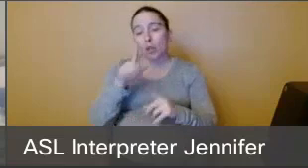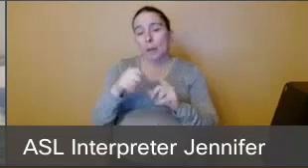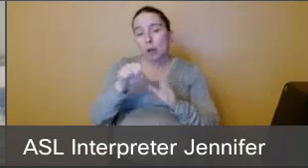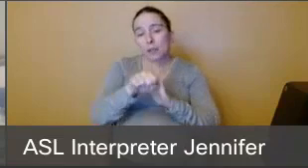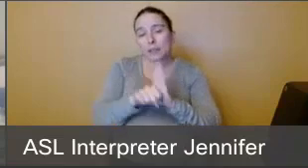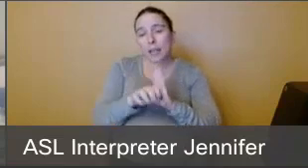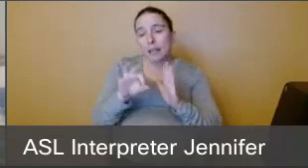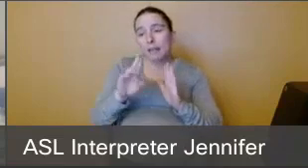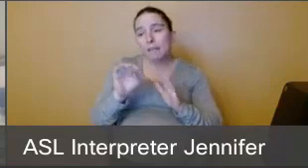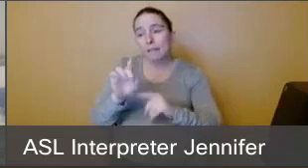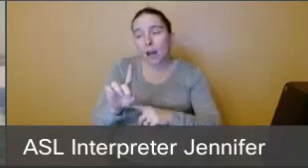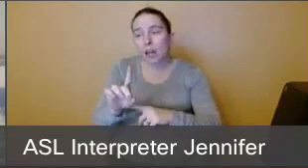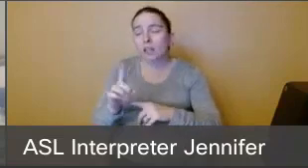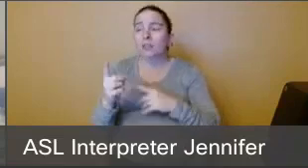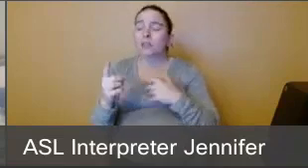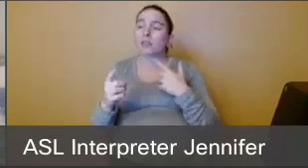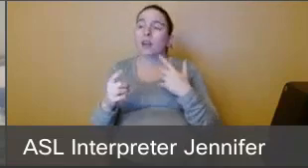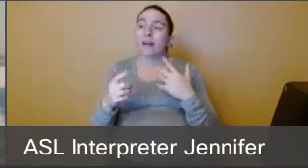equivalent, or you hear all those types of